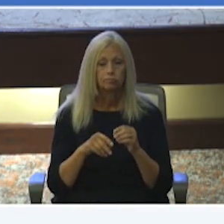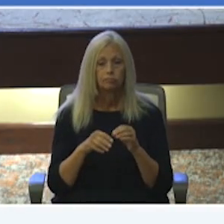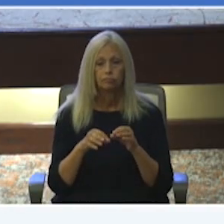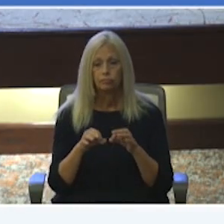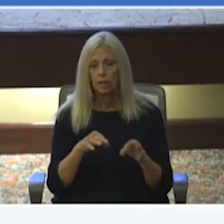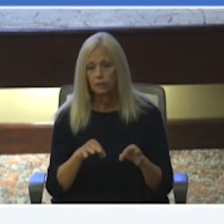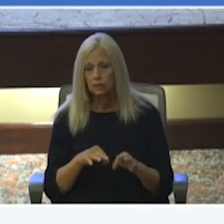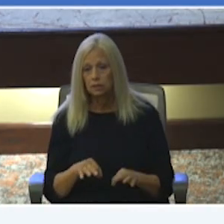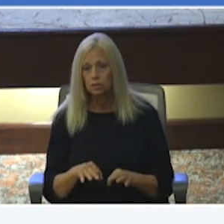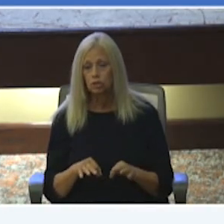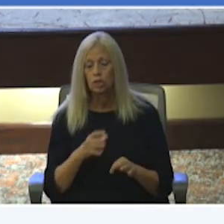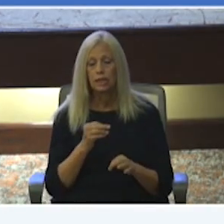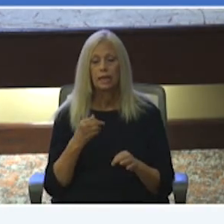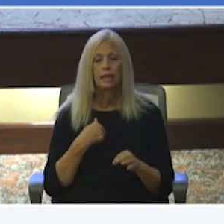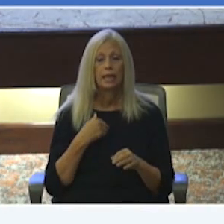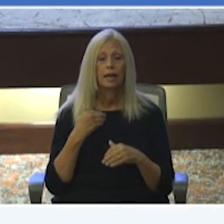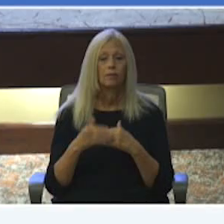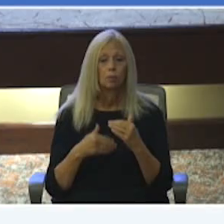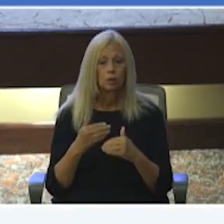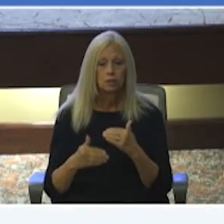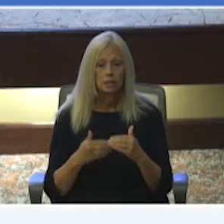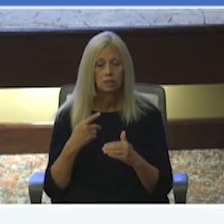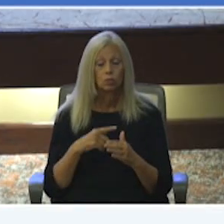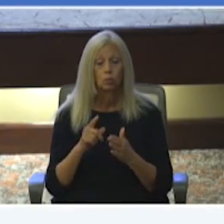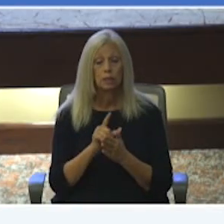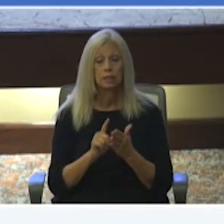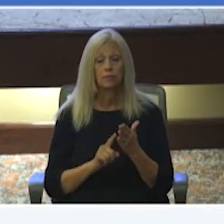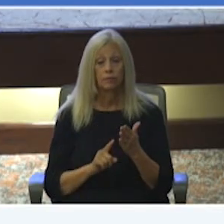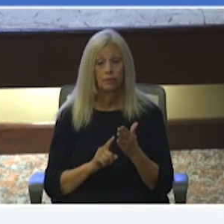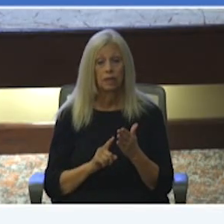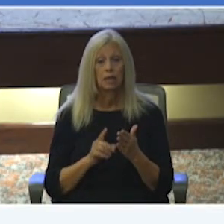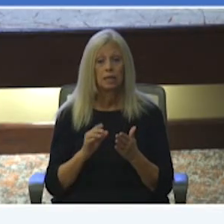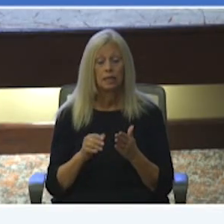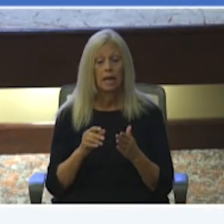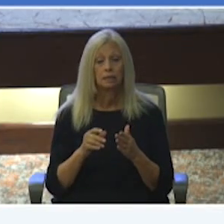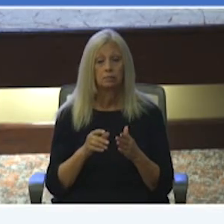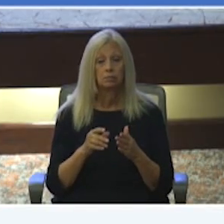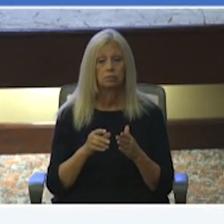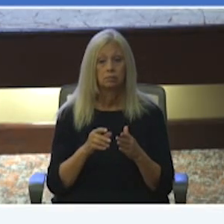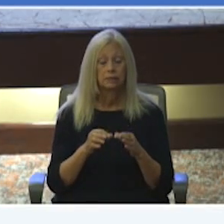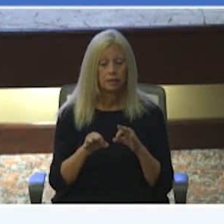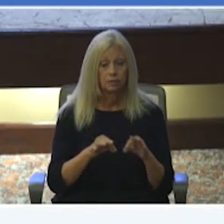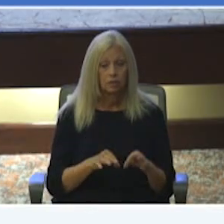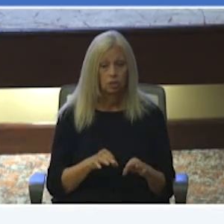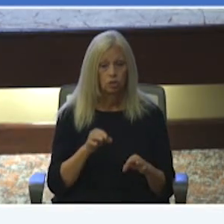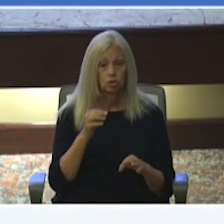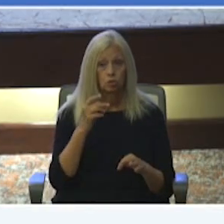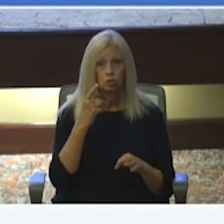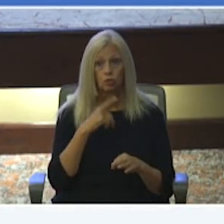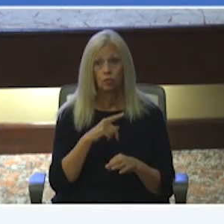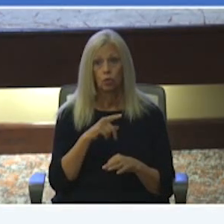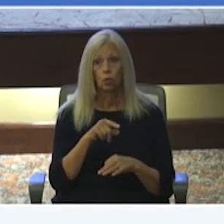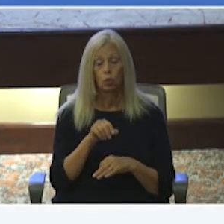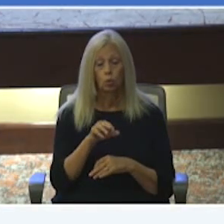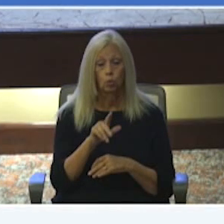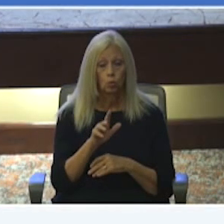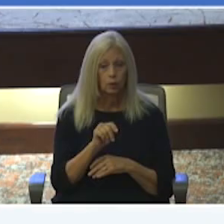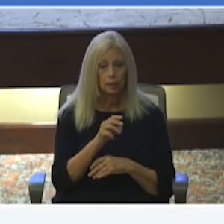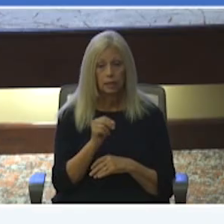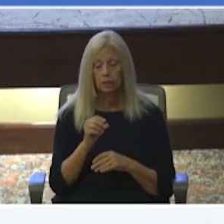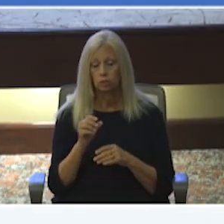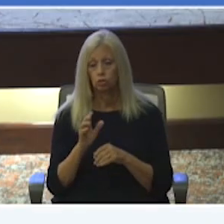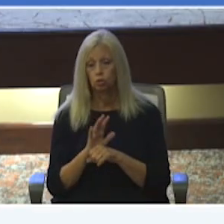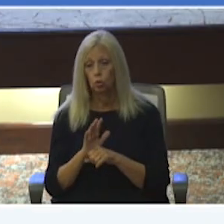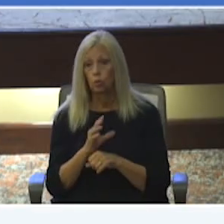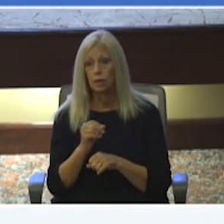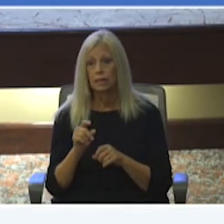having process for that. So we've defined definitions, provided definitions for clean and show, shell structure, and